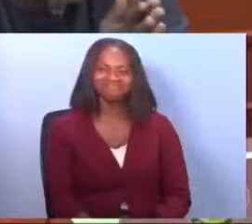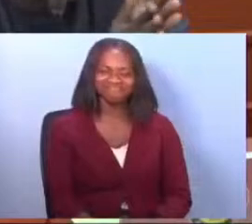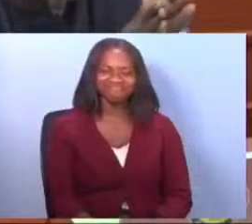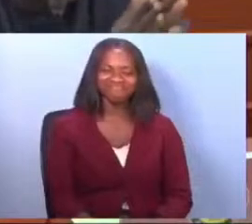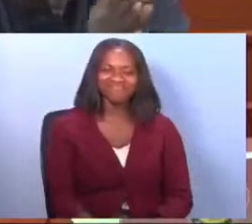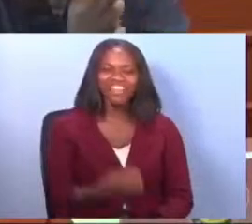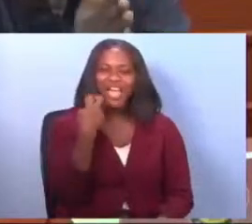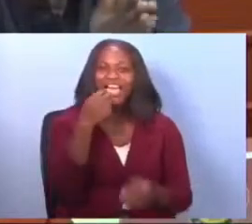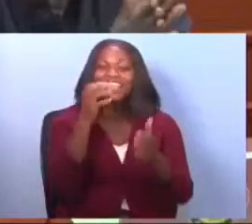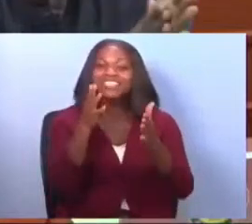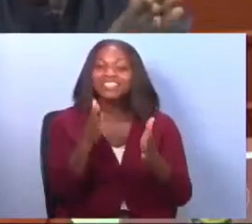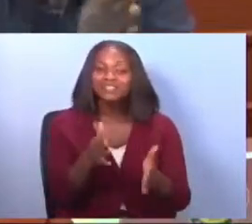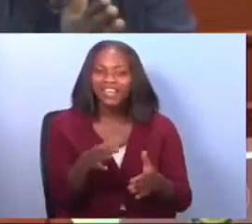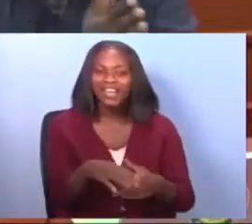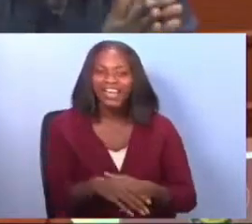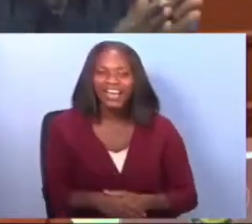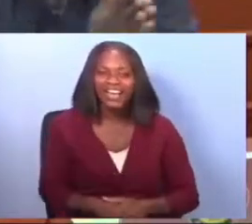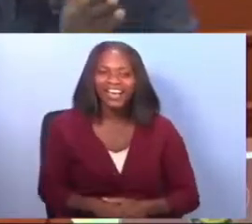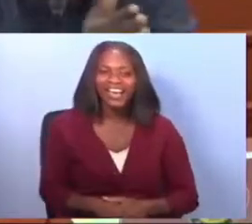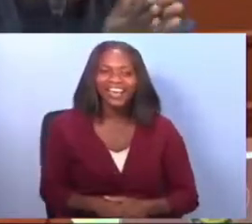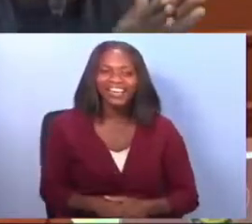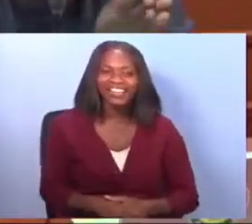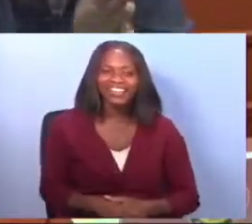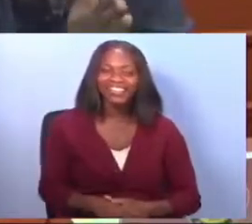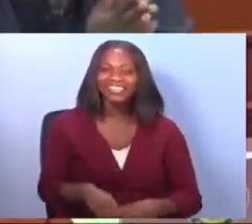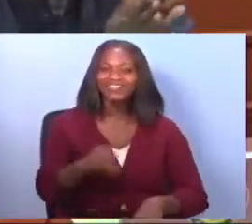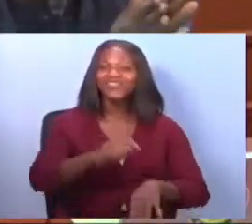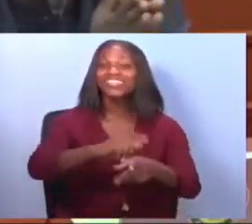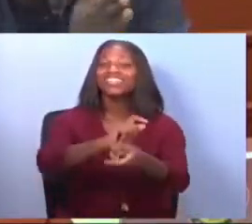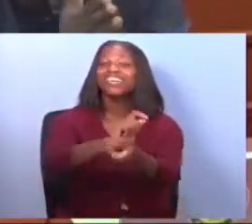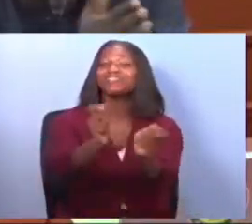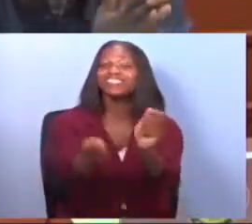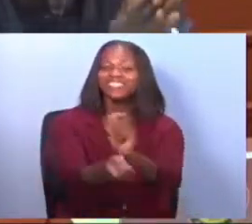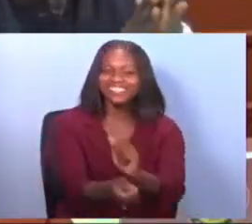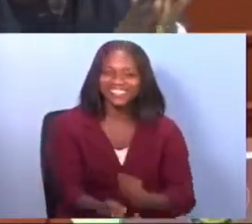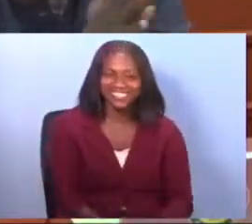Mr. Speaker, time changes.